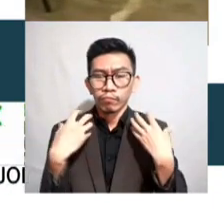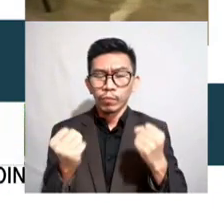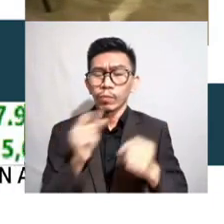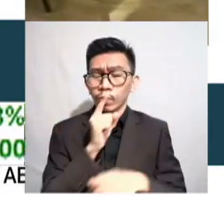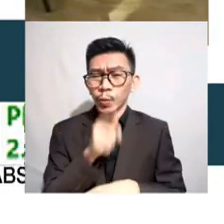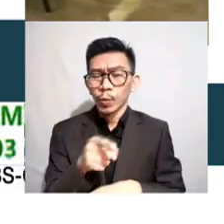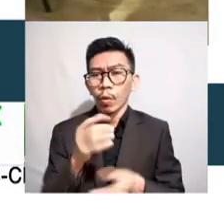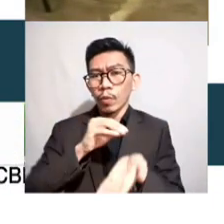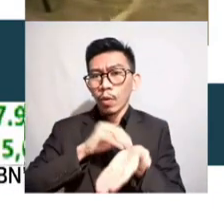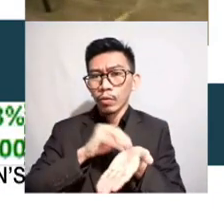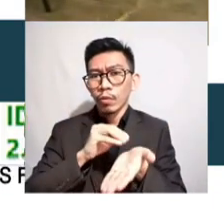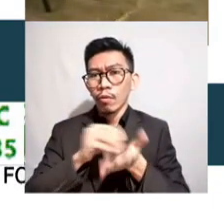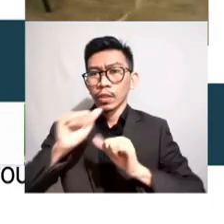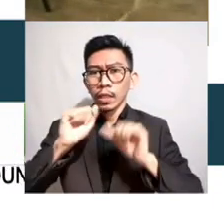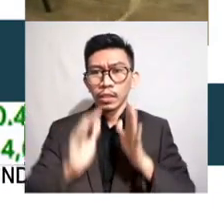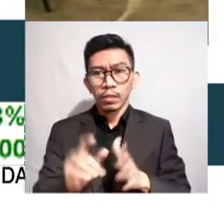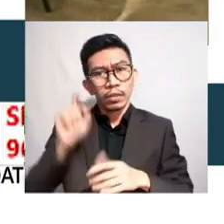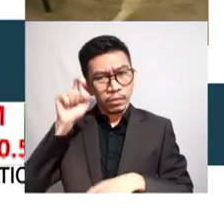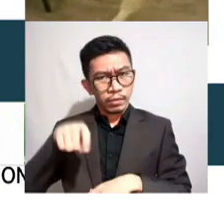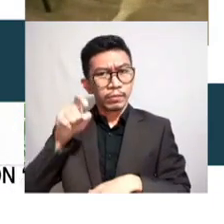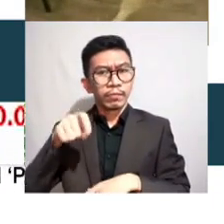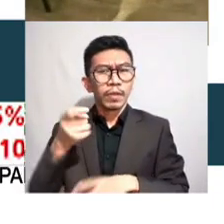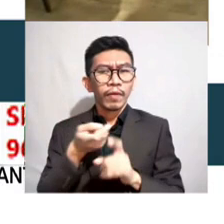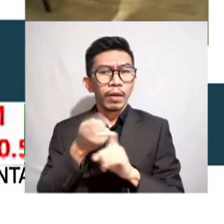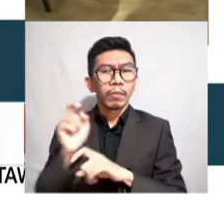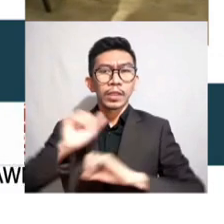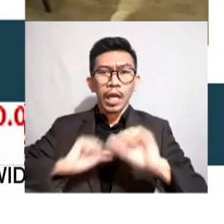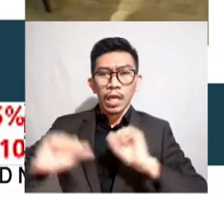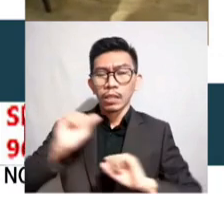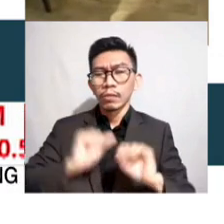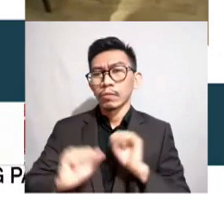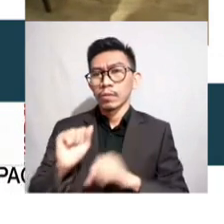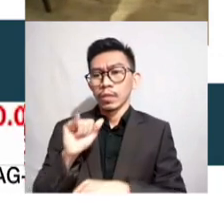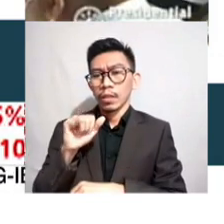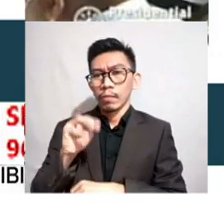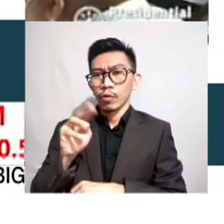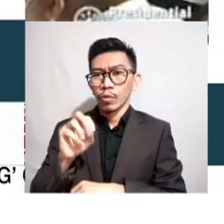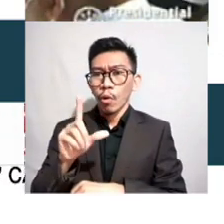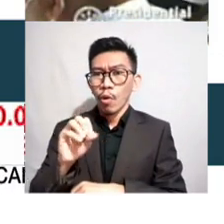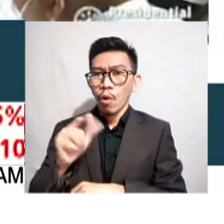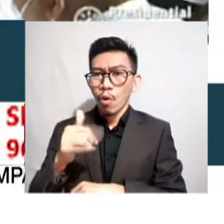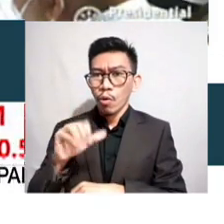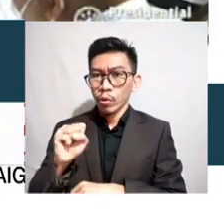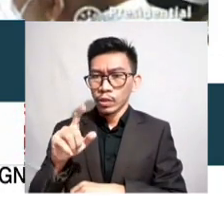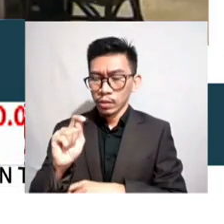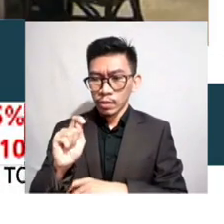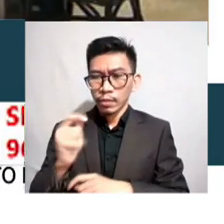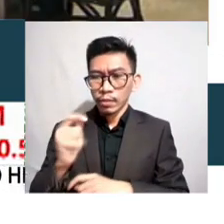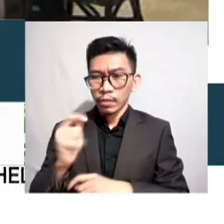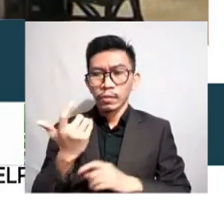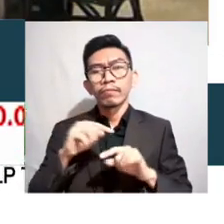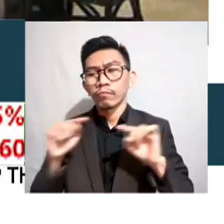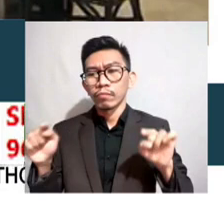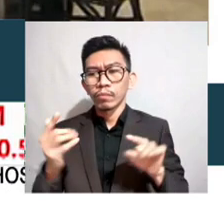mga scientists, dapat science-based, obviously immunologists, none of which we have right now except for a single doctor who no